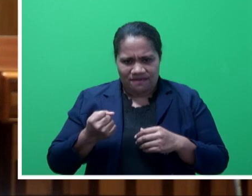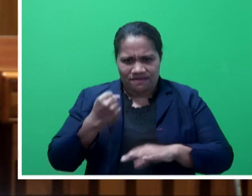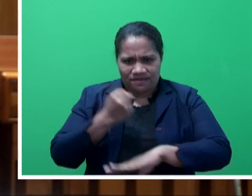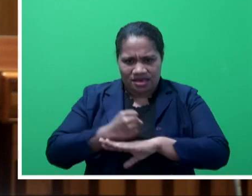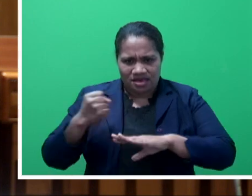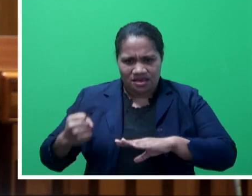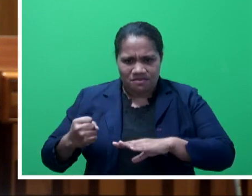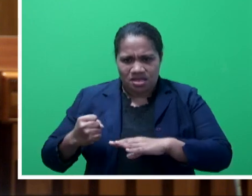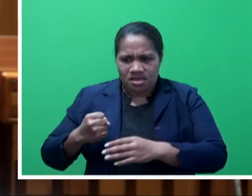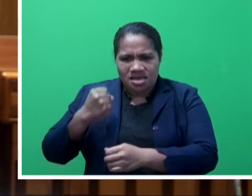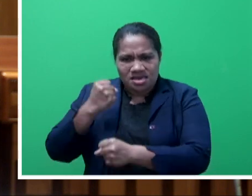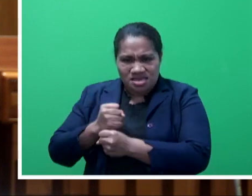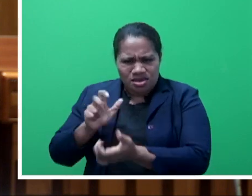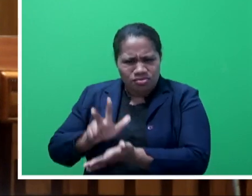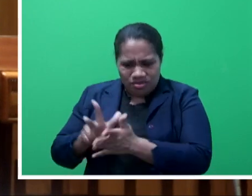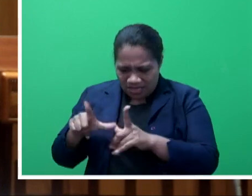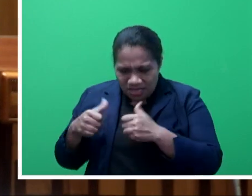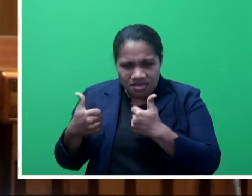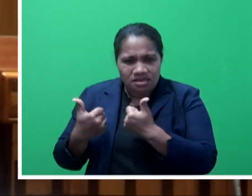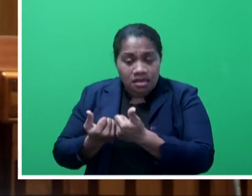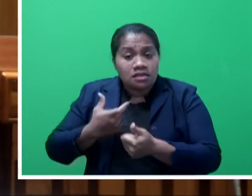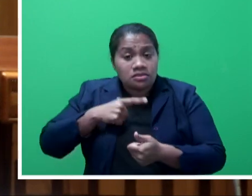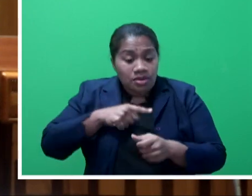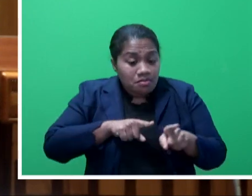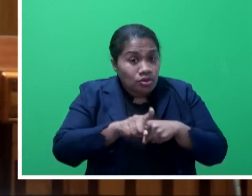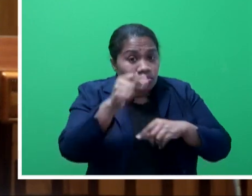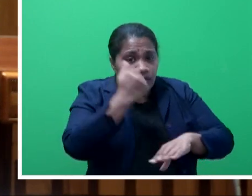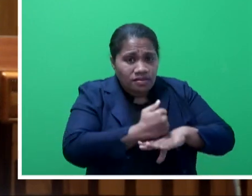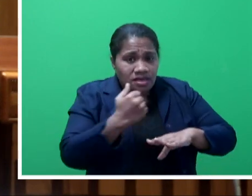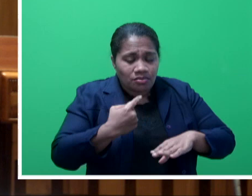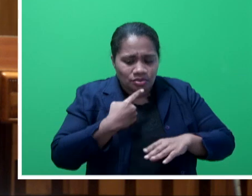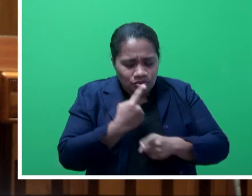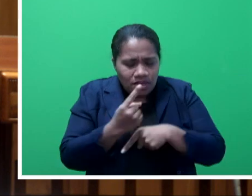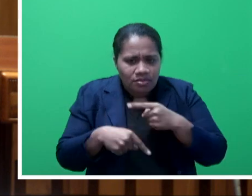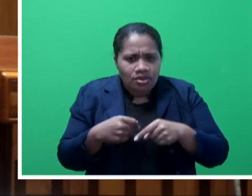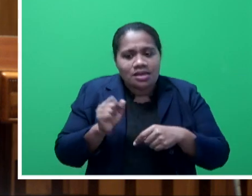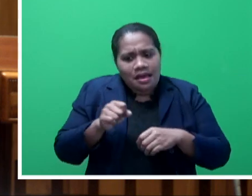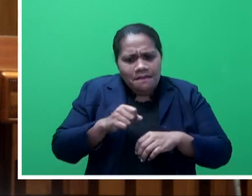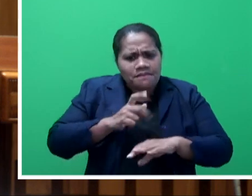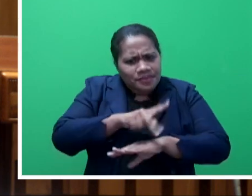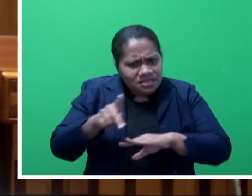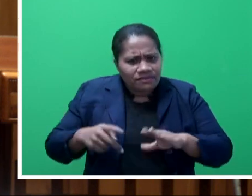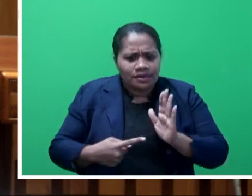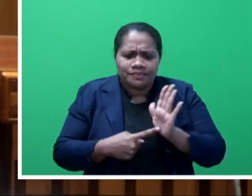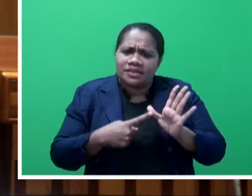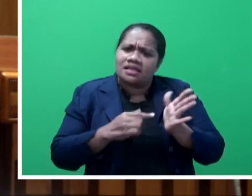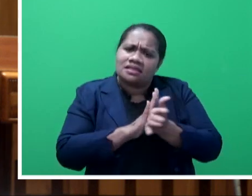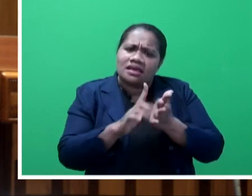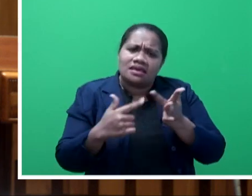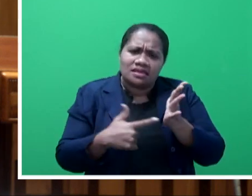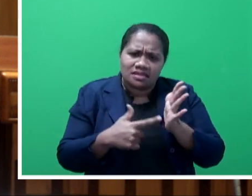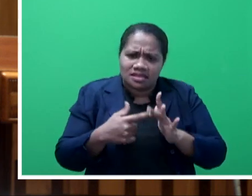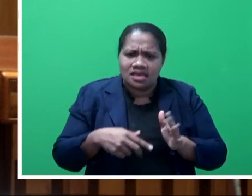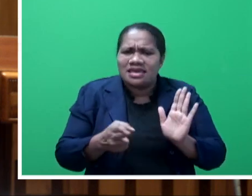why most of the governments that we're talking about, even in the Pacific, Tahiti, New Caledonia, Solomon Islands,